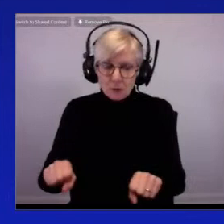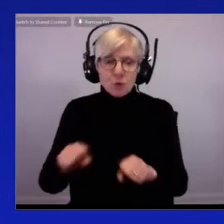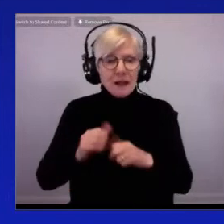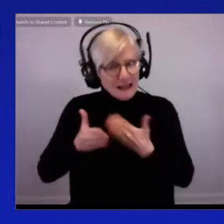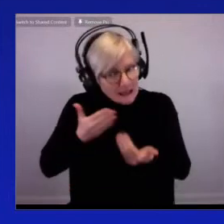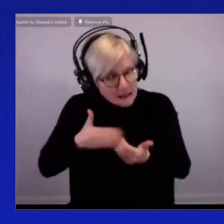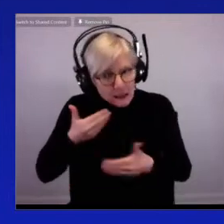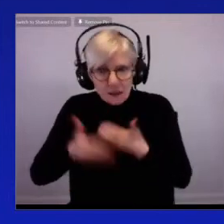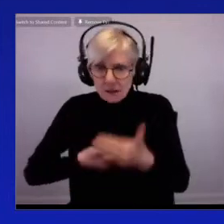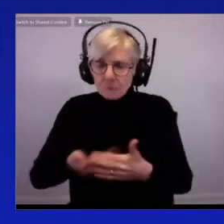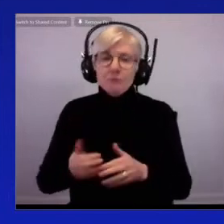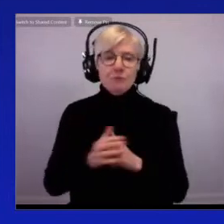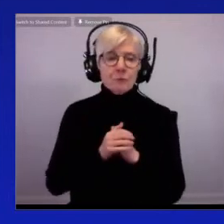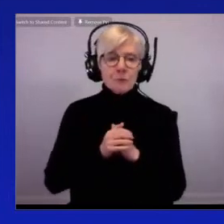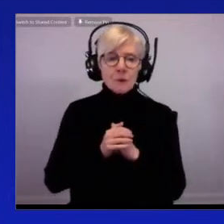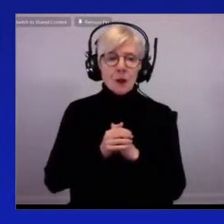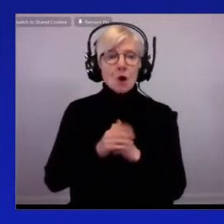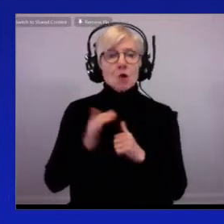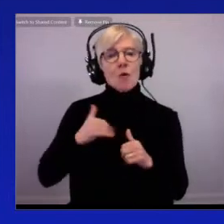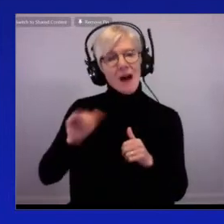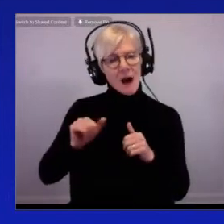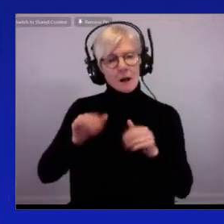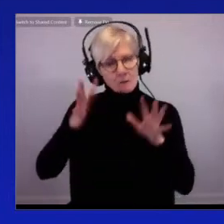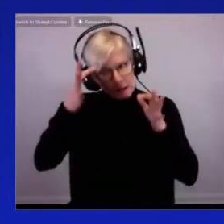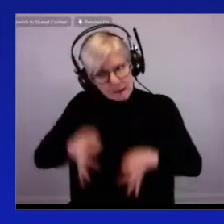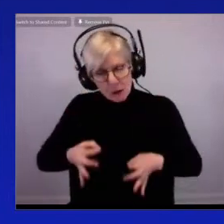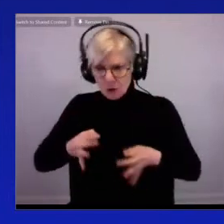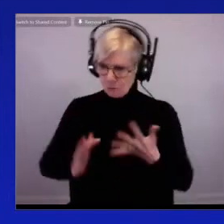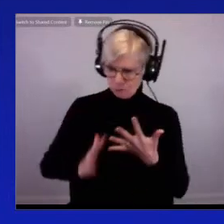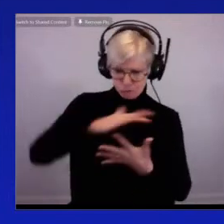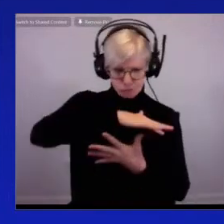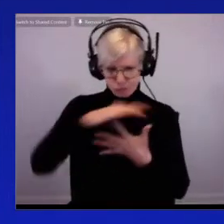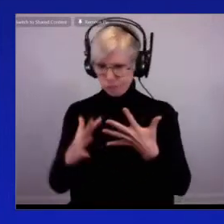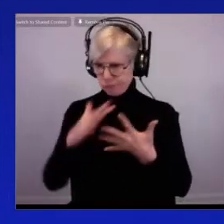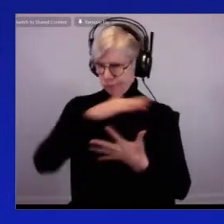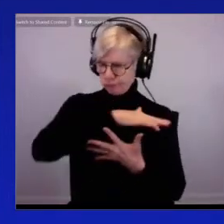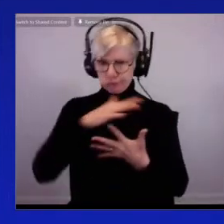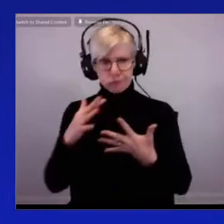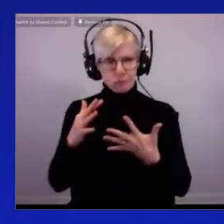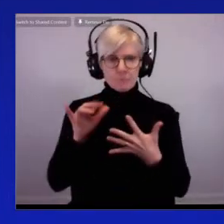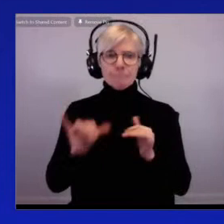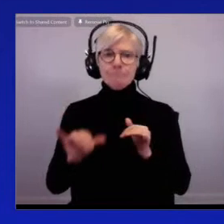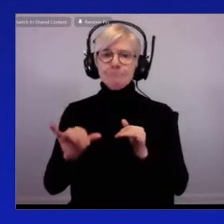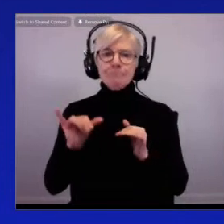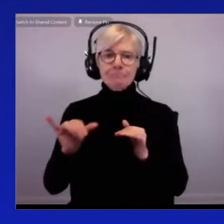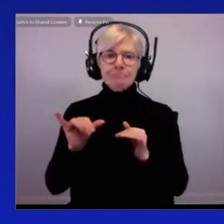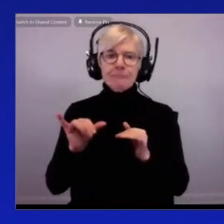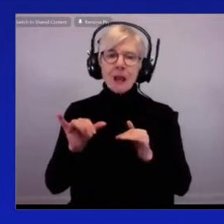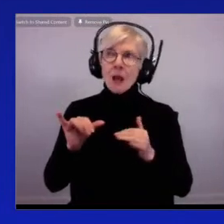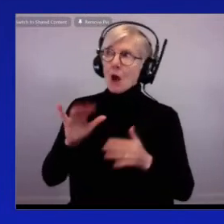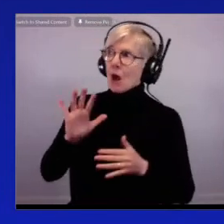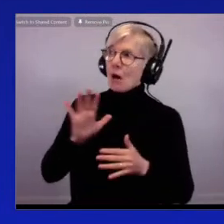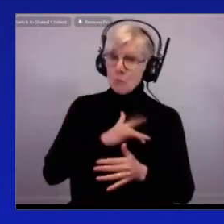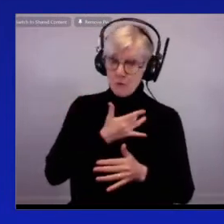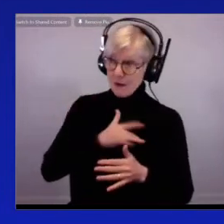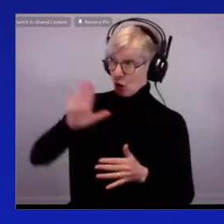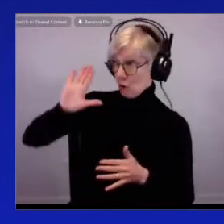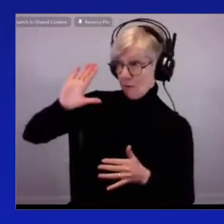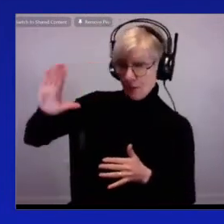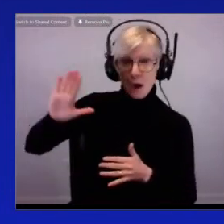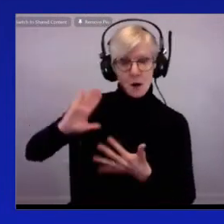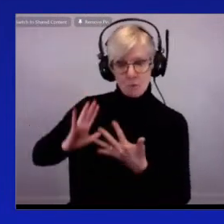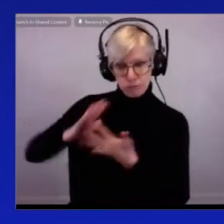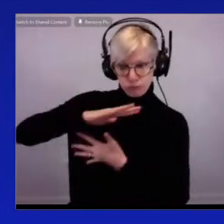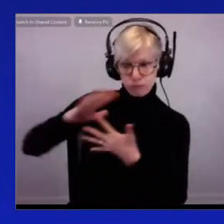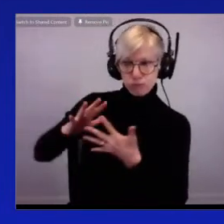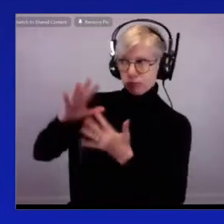So within the ethical framework, it sets out and the provincial sequencing, it